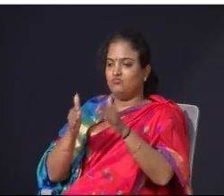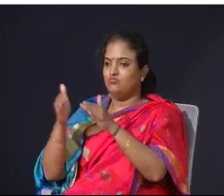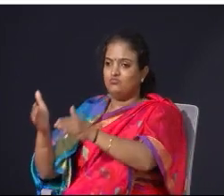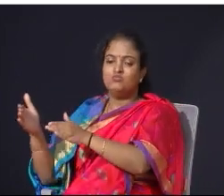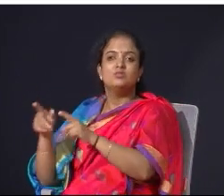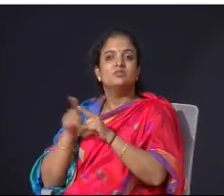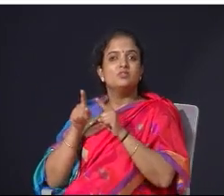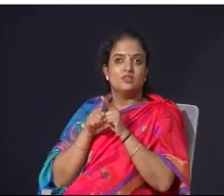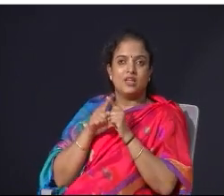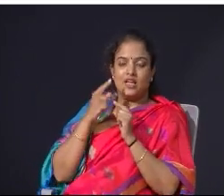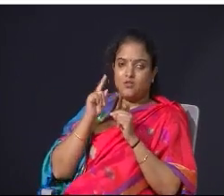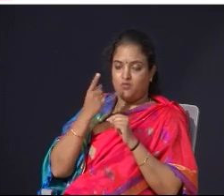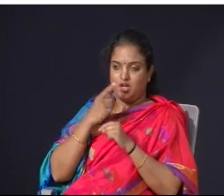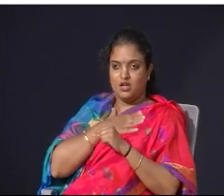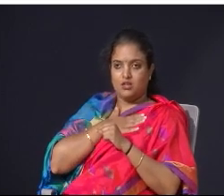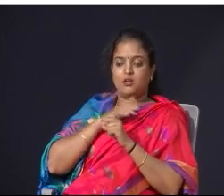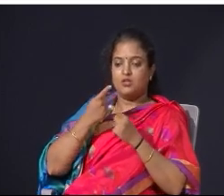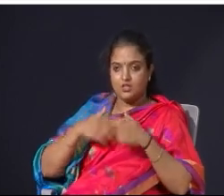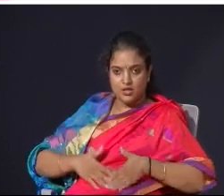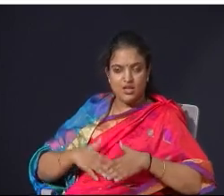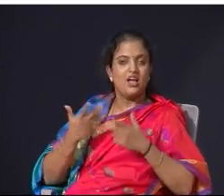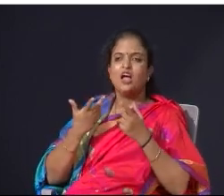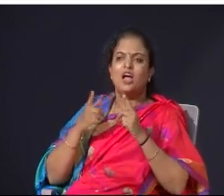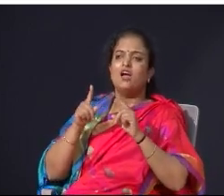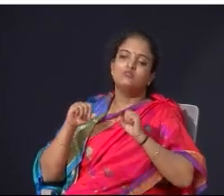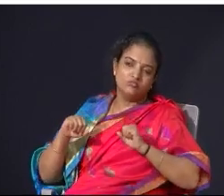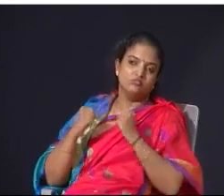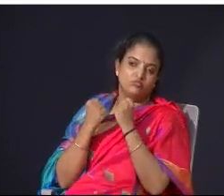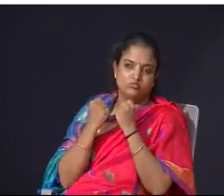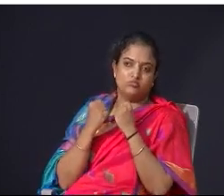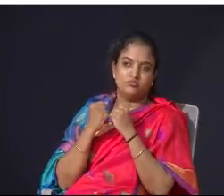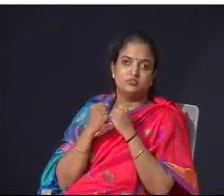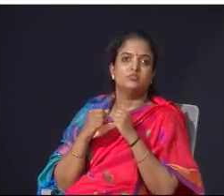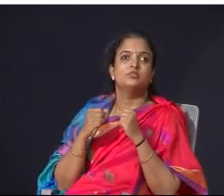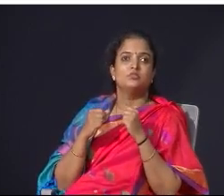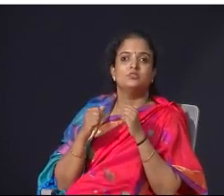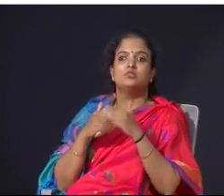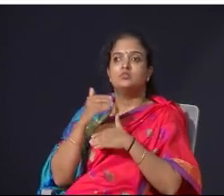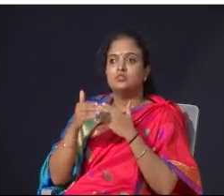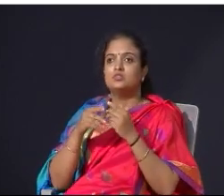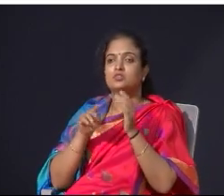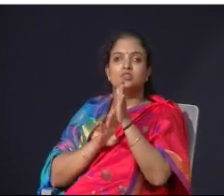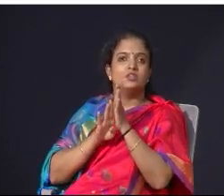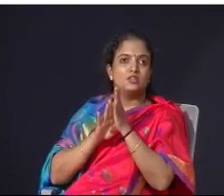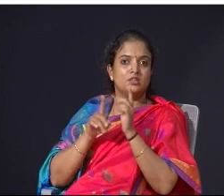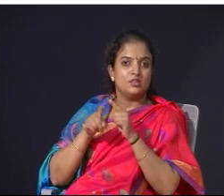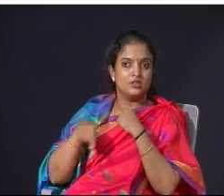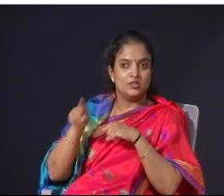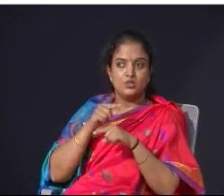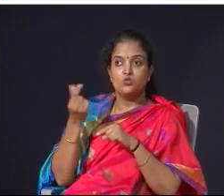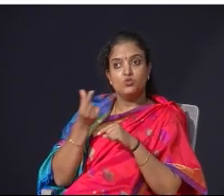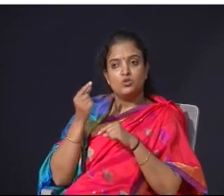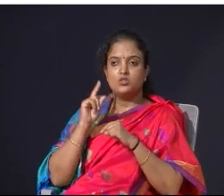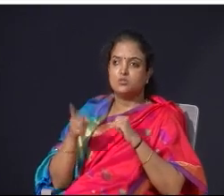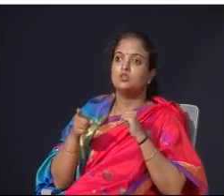muscles, either upper body or the lower body, right? So that is efficiency. And the last is, once you have developed those muscles, you're going to use it in daily